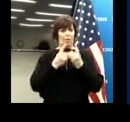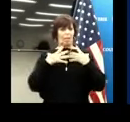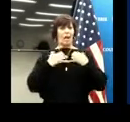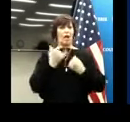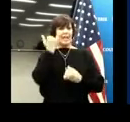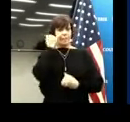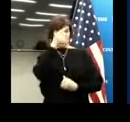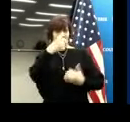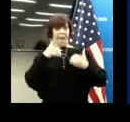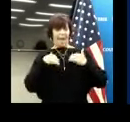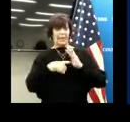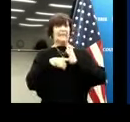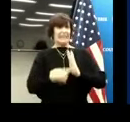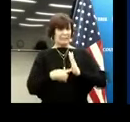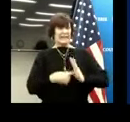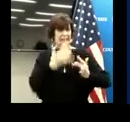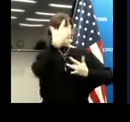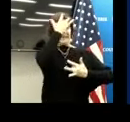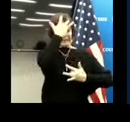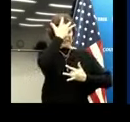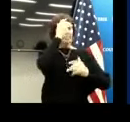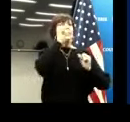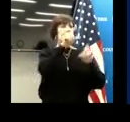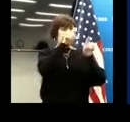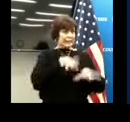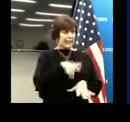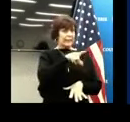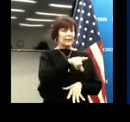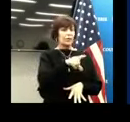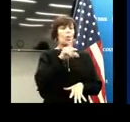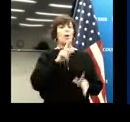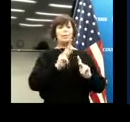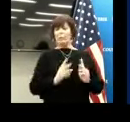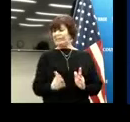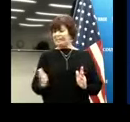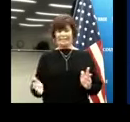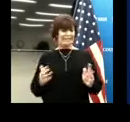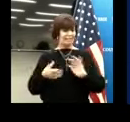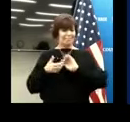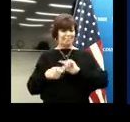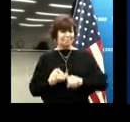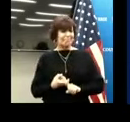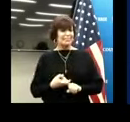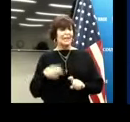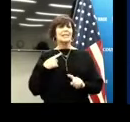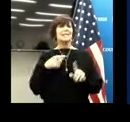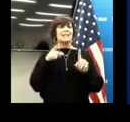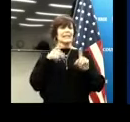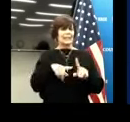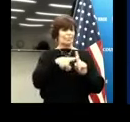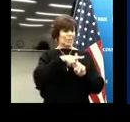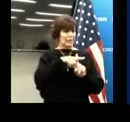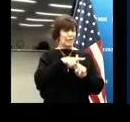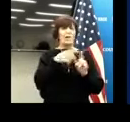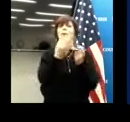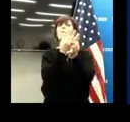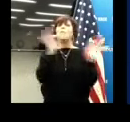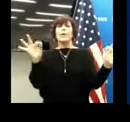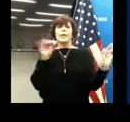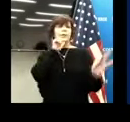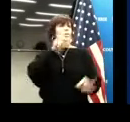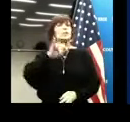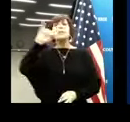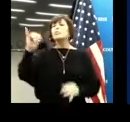symptomatic or those that are close contacts of individuals who tested positive. It is free. You do not need an insurance card. You do not